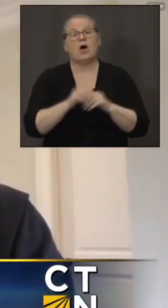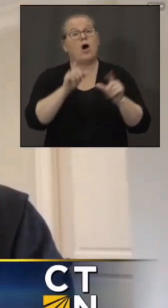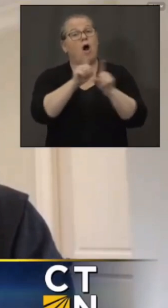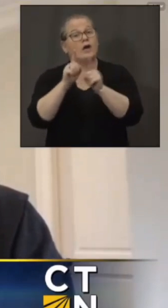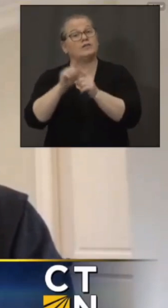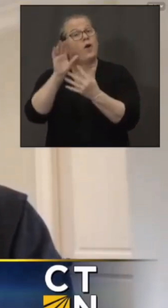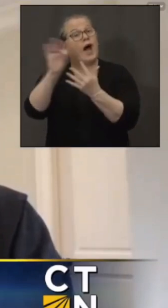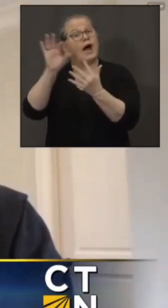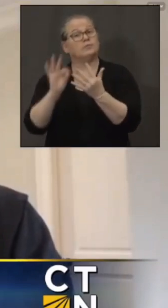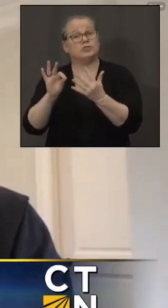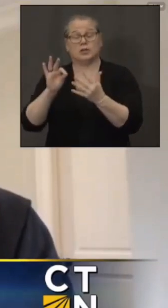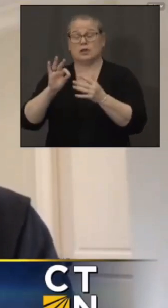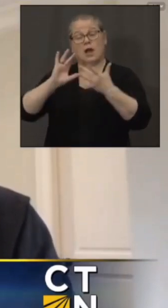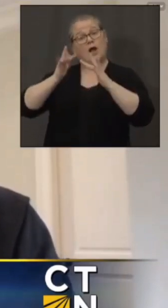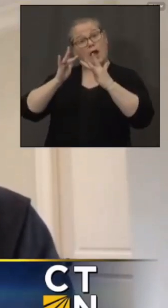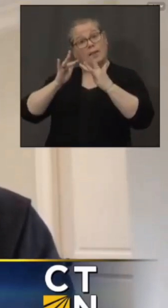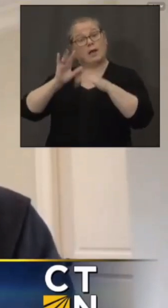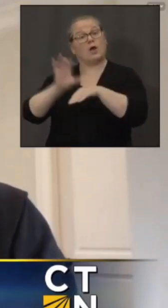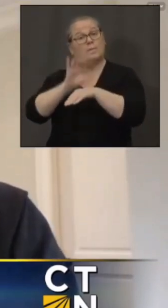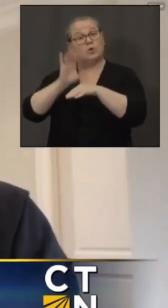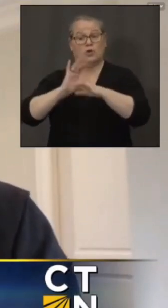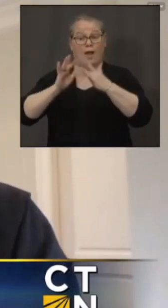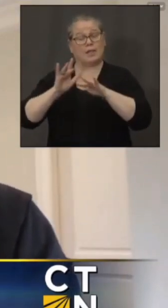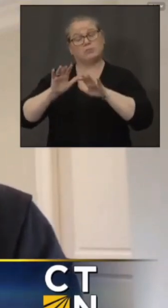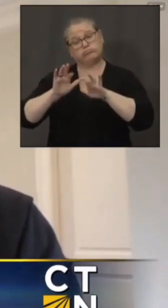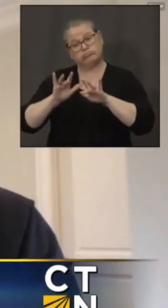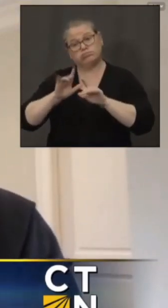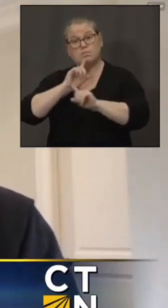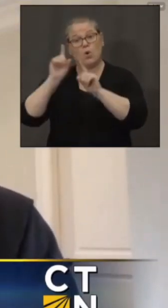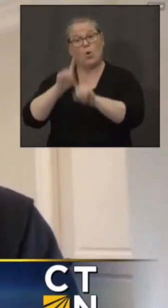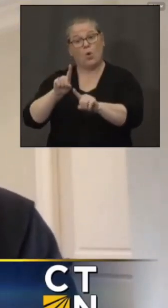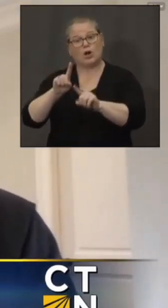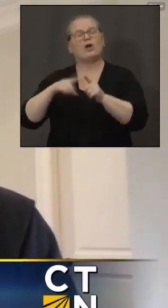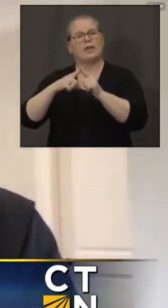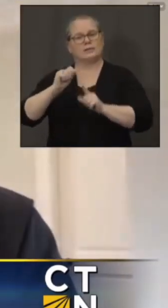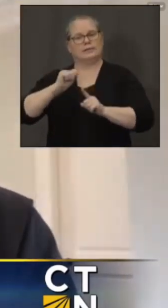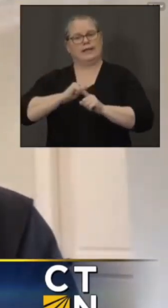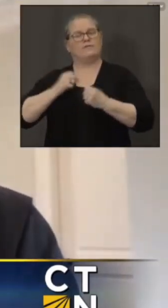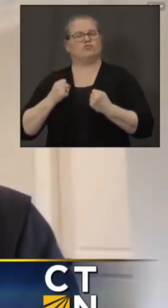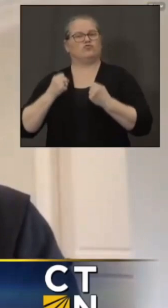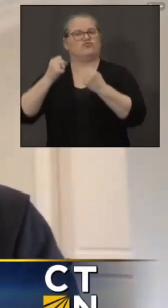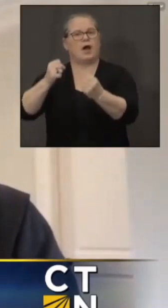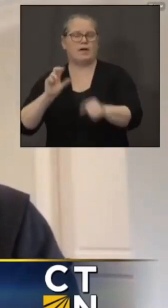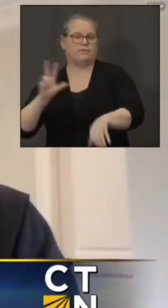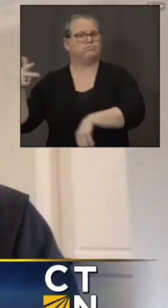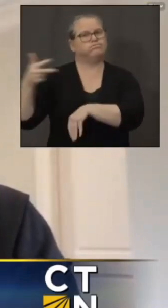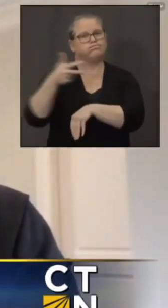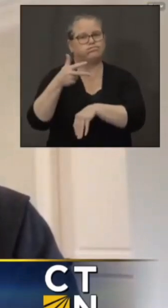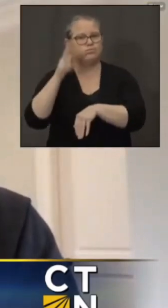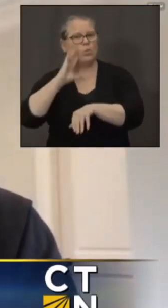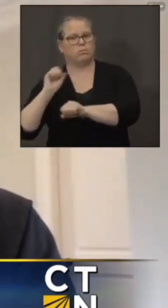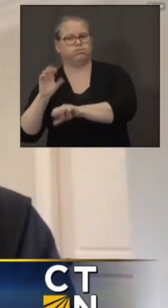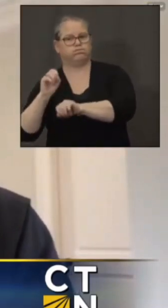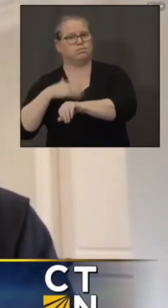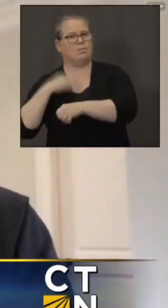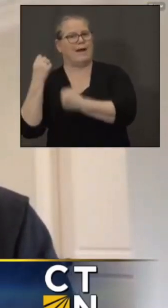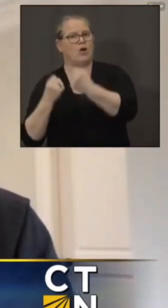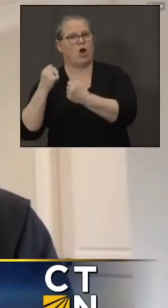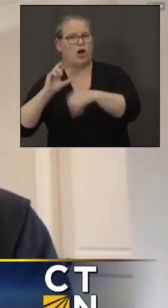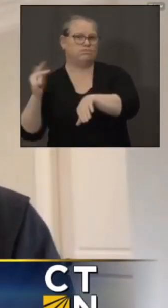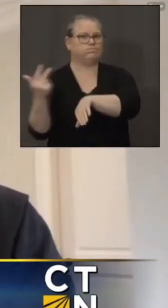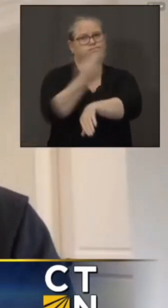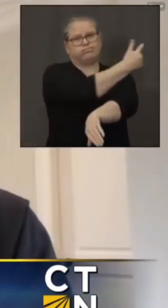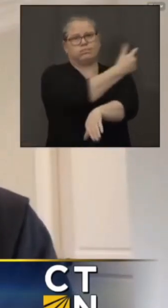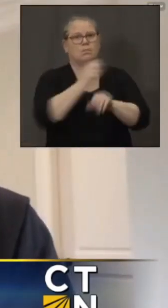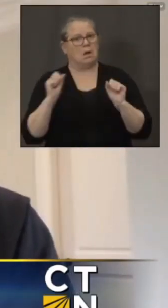delivery or same-day delivery to your house. So you're really seeing the retailers adapt very quickly. So however anyone wants to